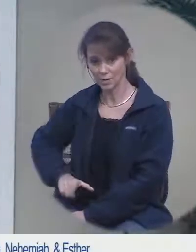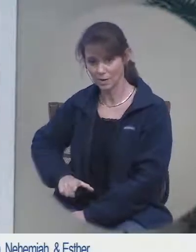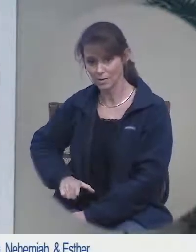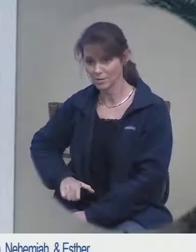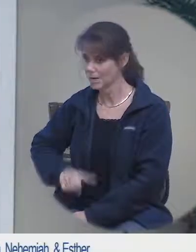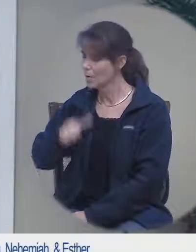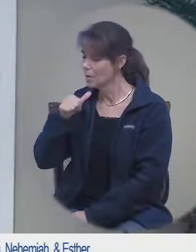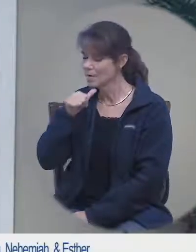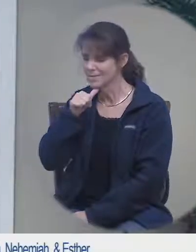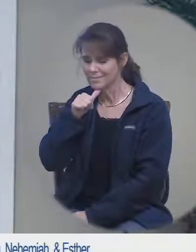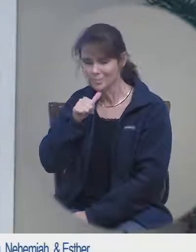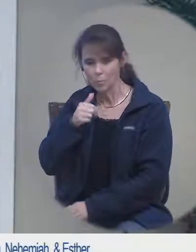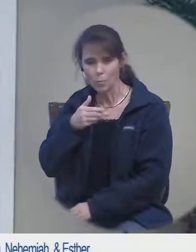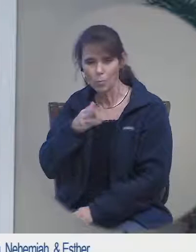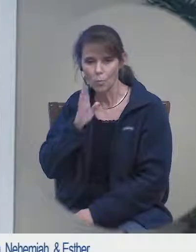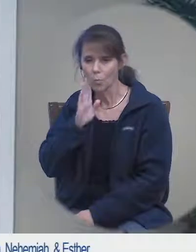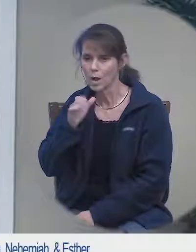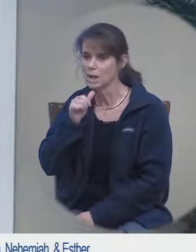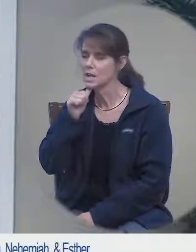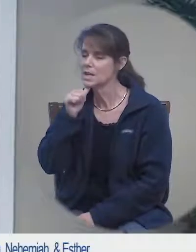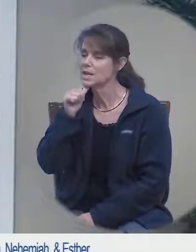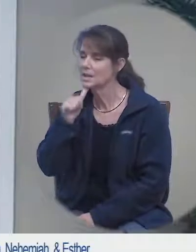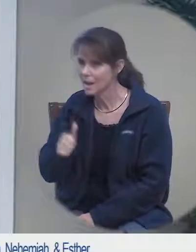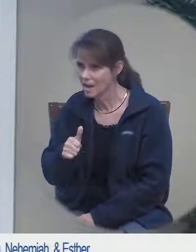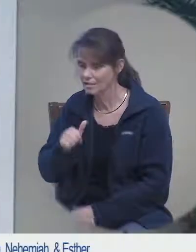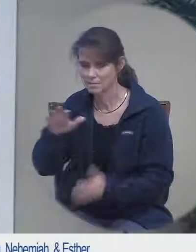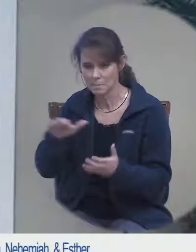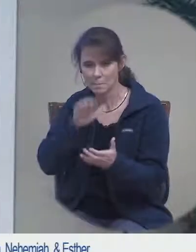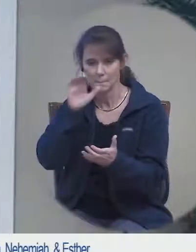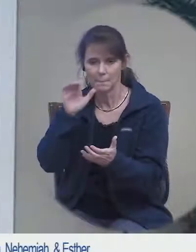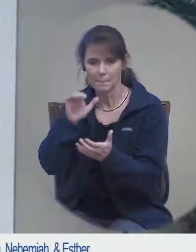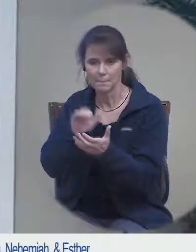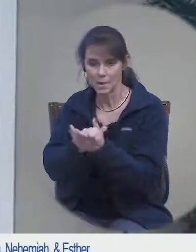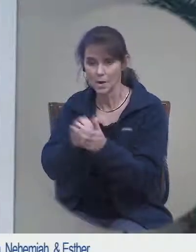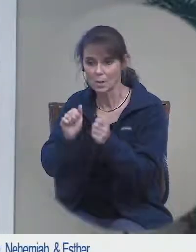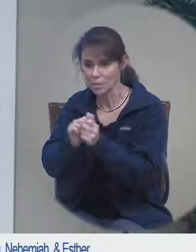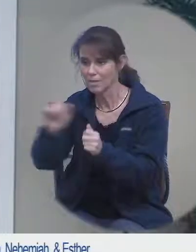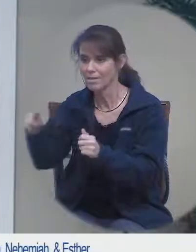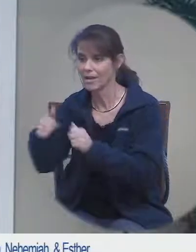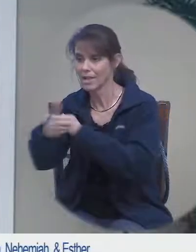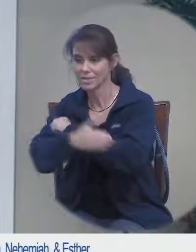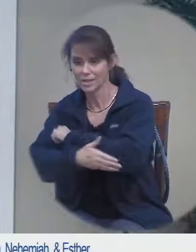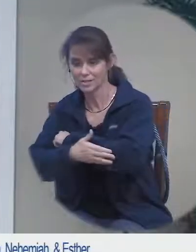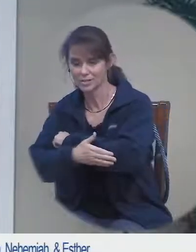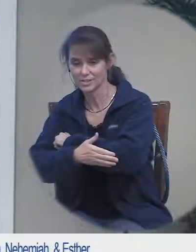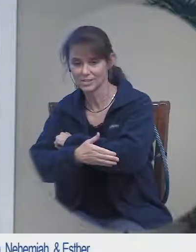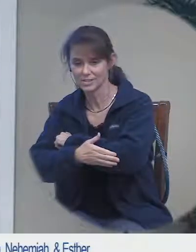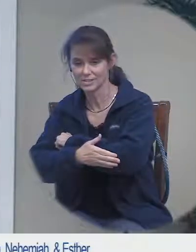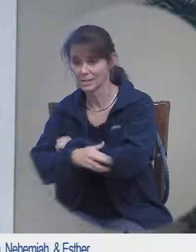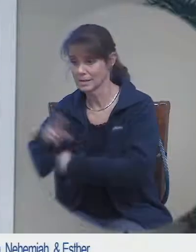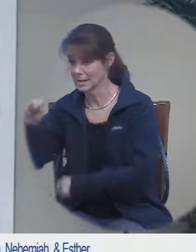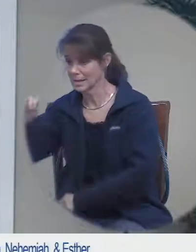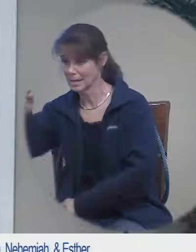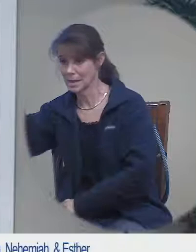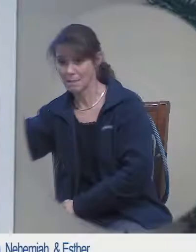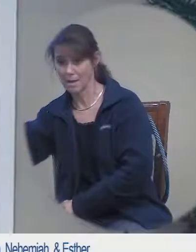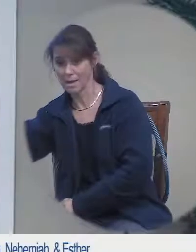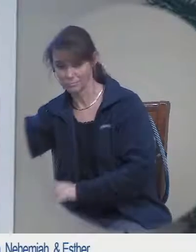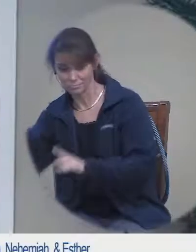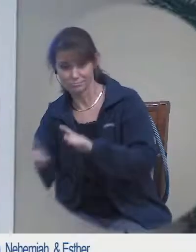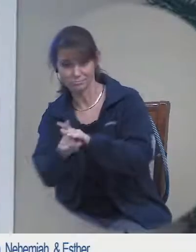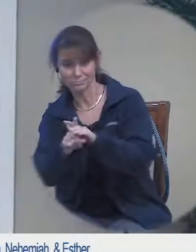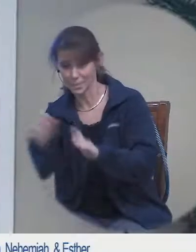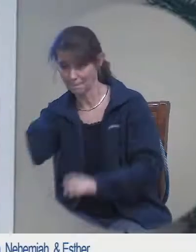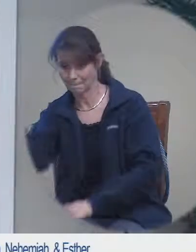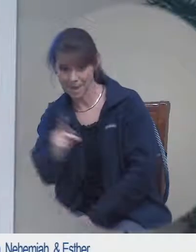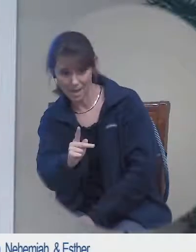this. And then Nehemiah gets back and he goes, they're doing it. And not only are they doing it, their leaders are